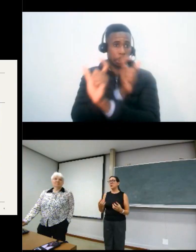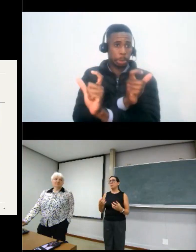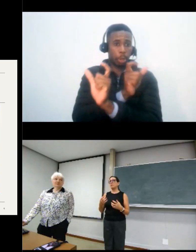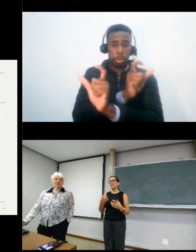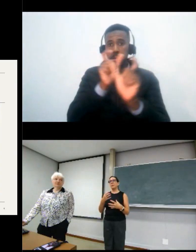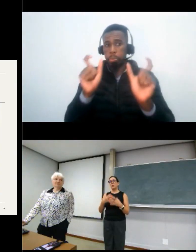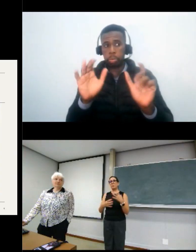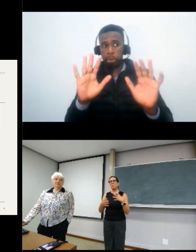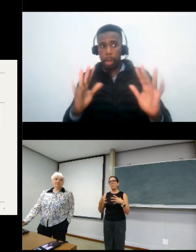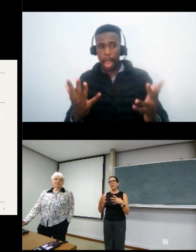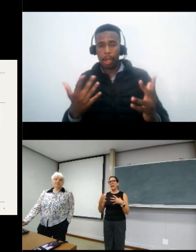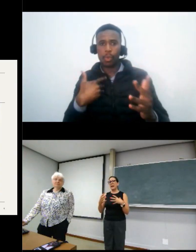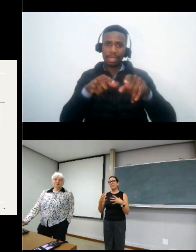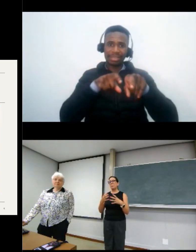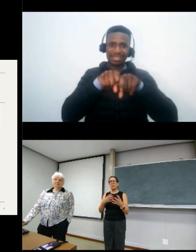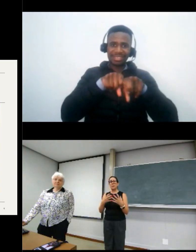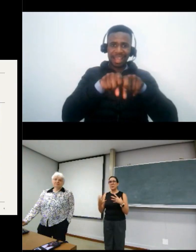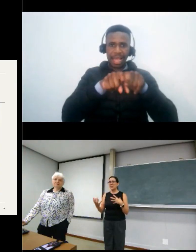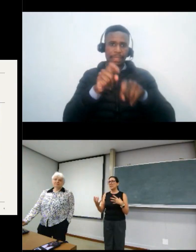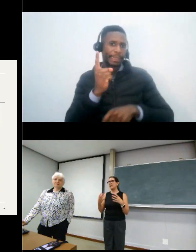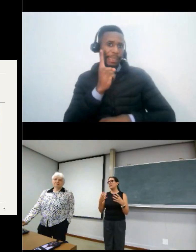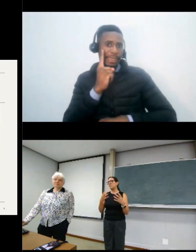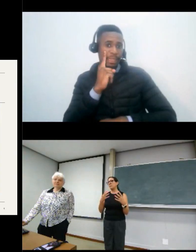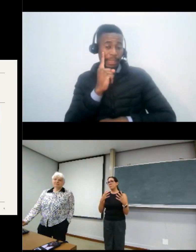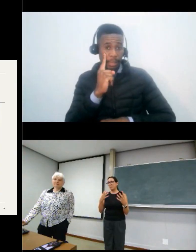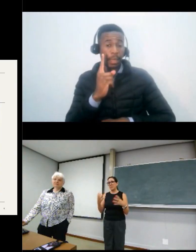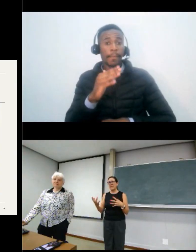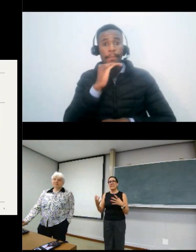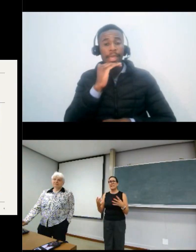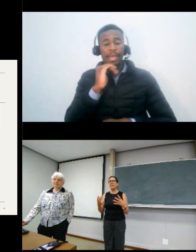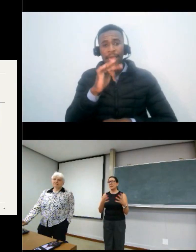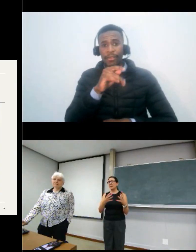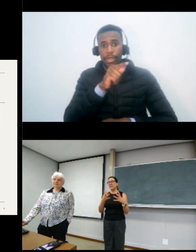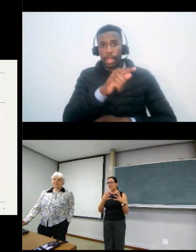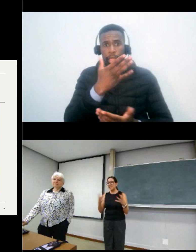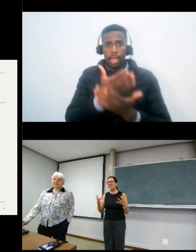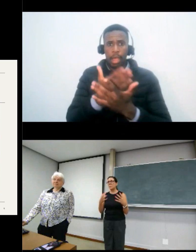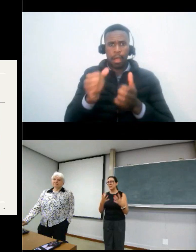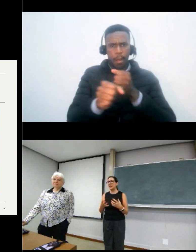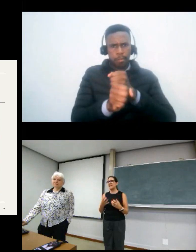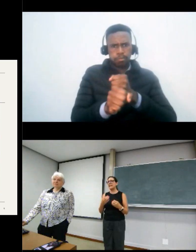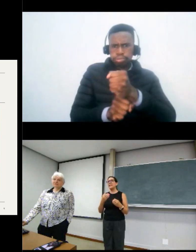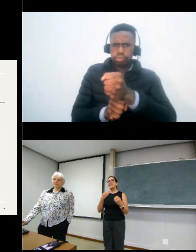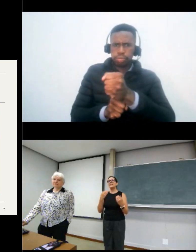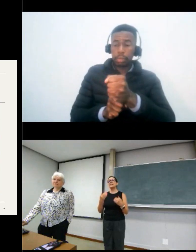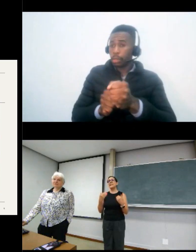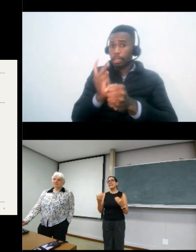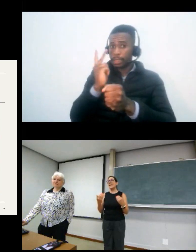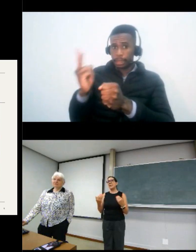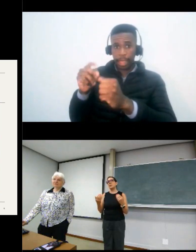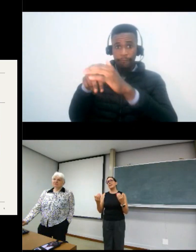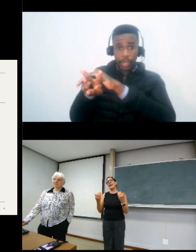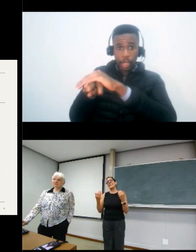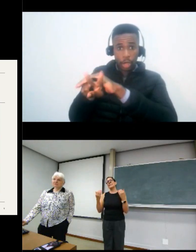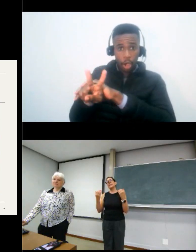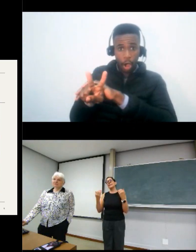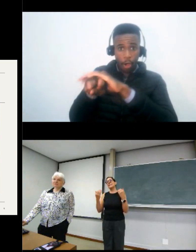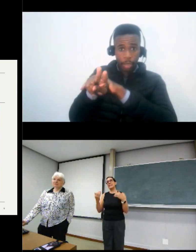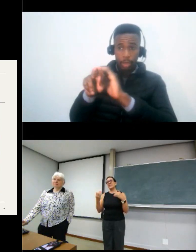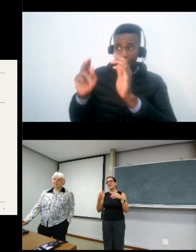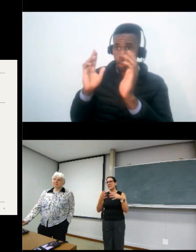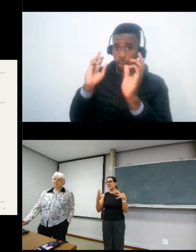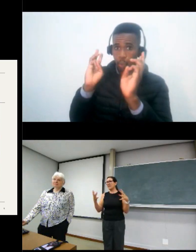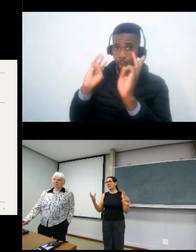variety. So if you can produce the sign precisely, the sentence precisely, it is an indication that